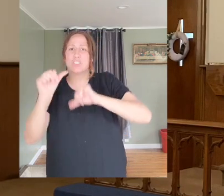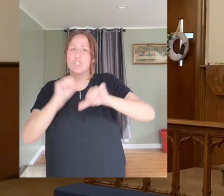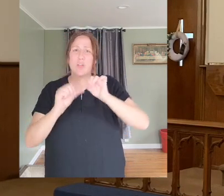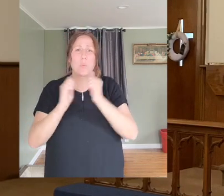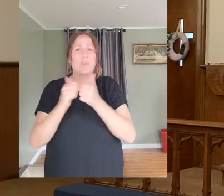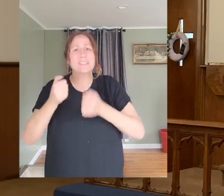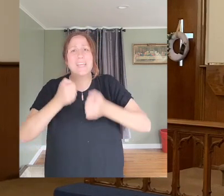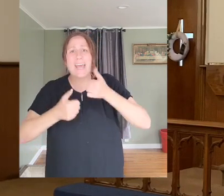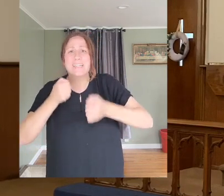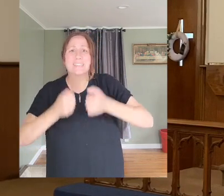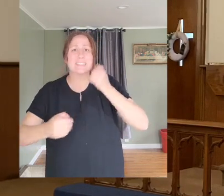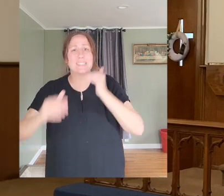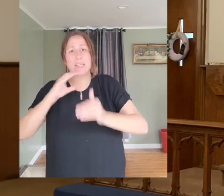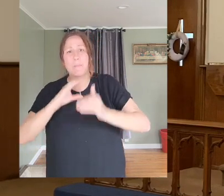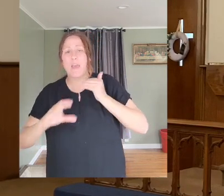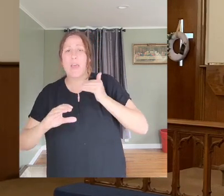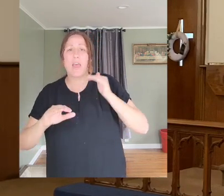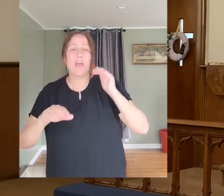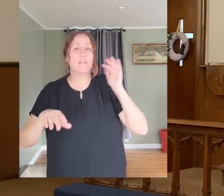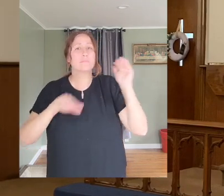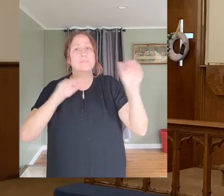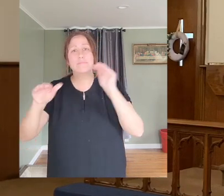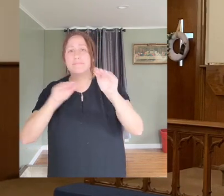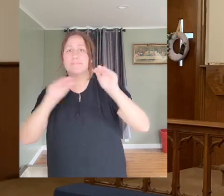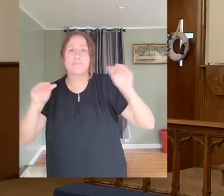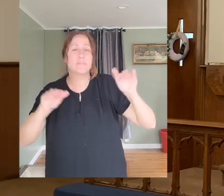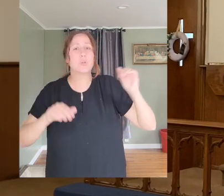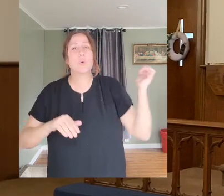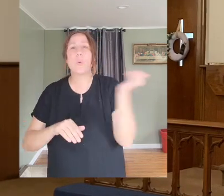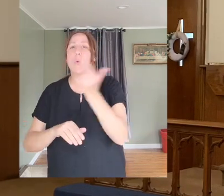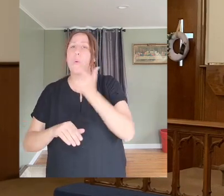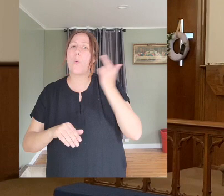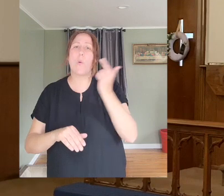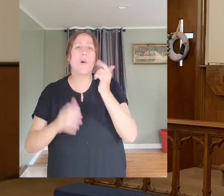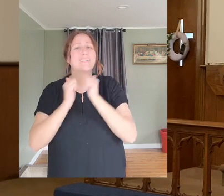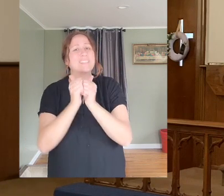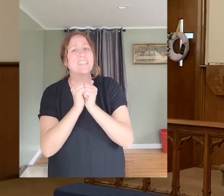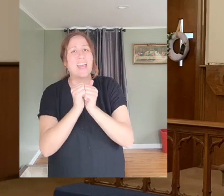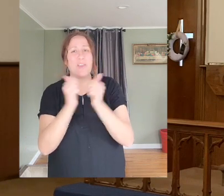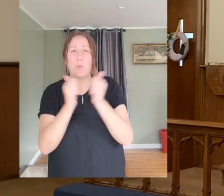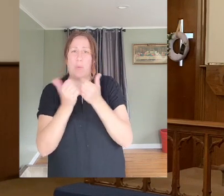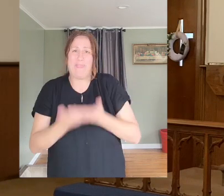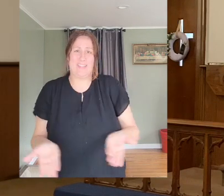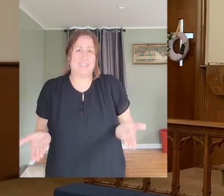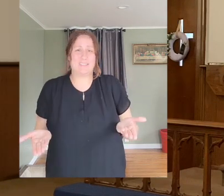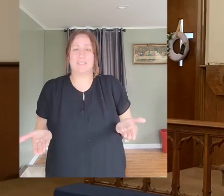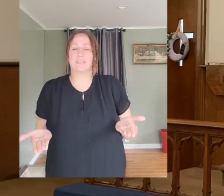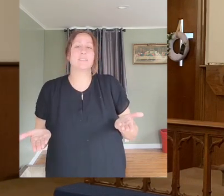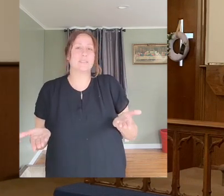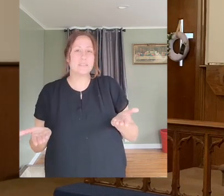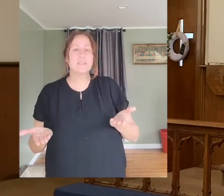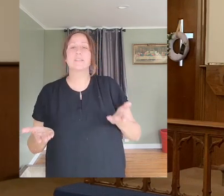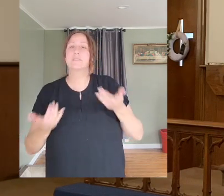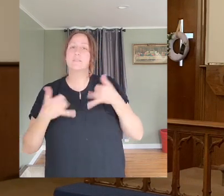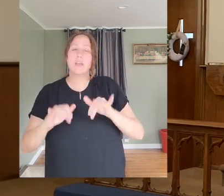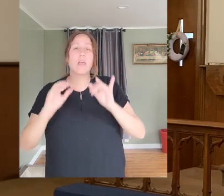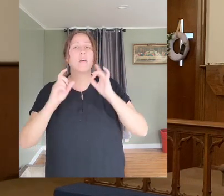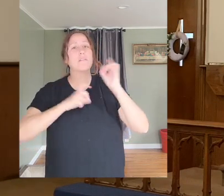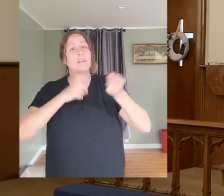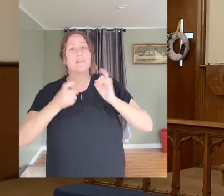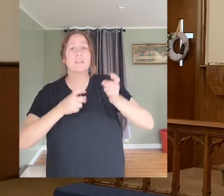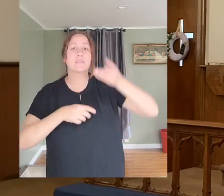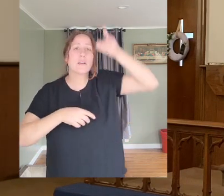email. Keep reaching out to others. We're all in this together. keep together in giving to God as